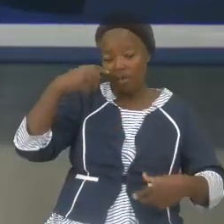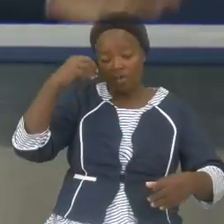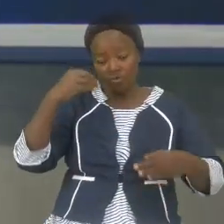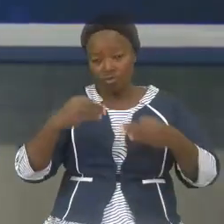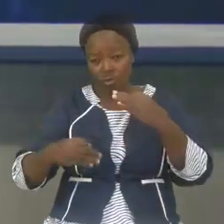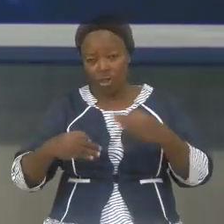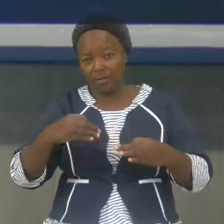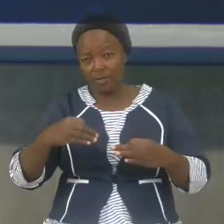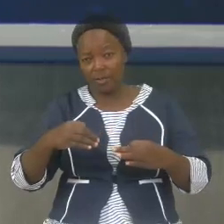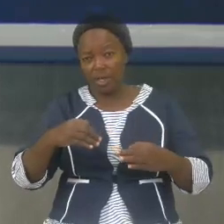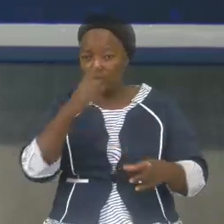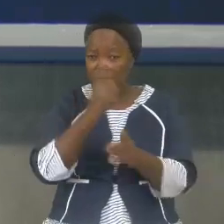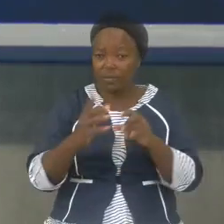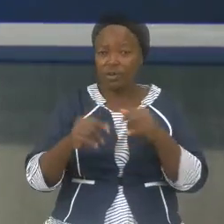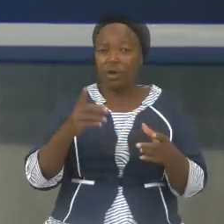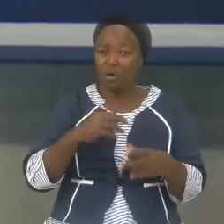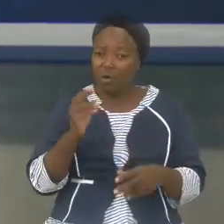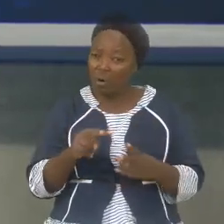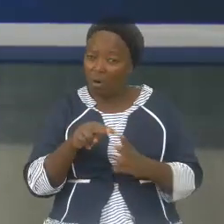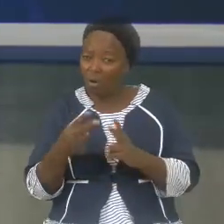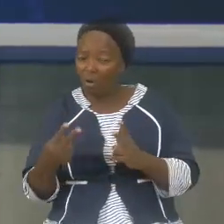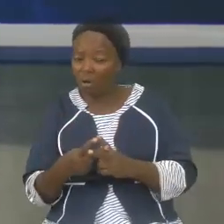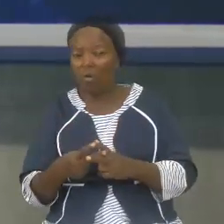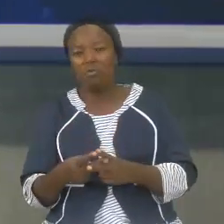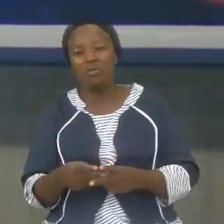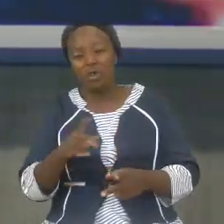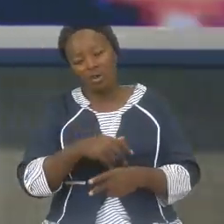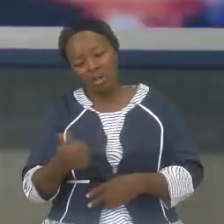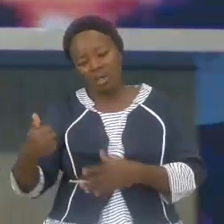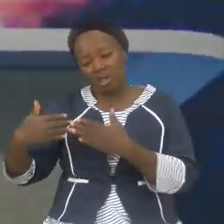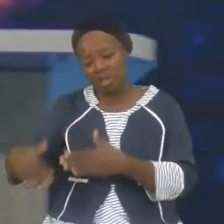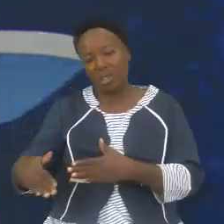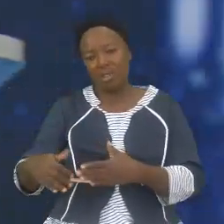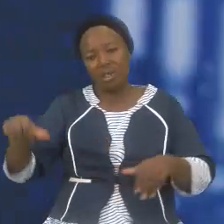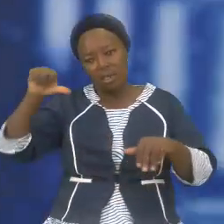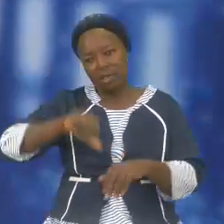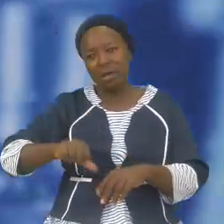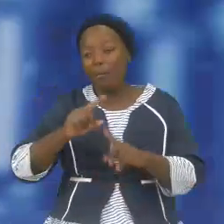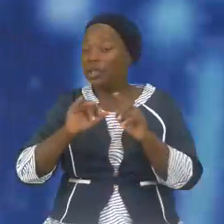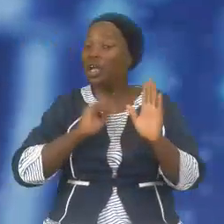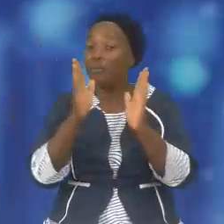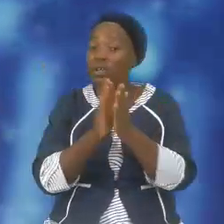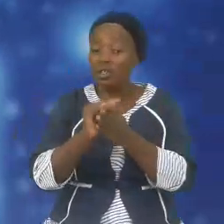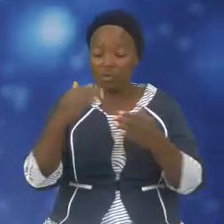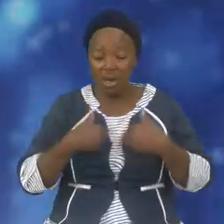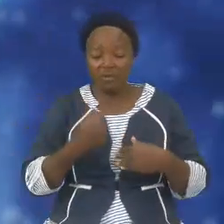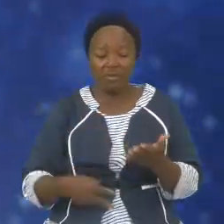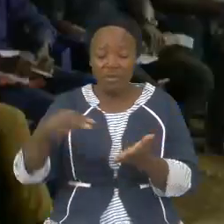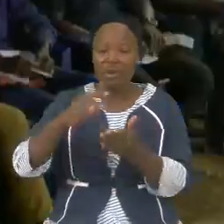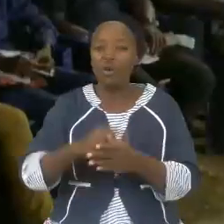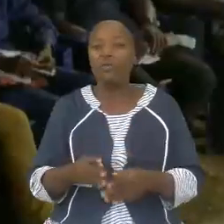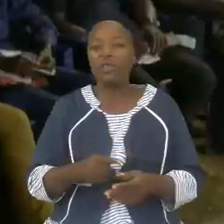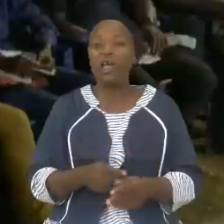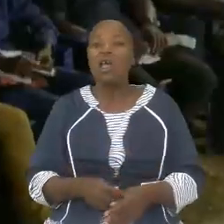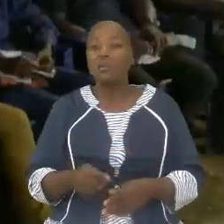other side, damnation. I pray you will have the resurrection of the just in